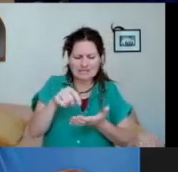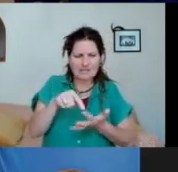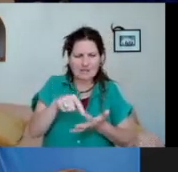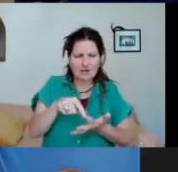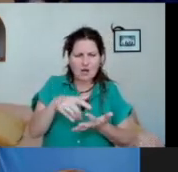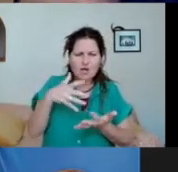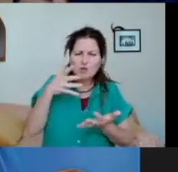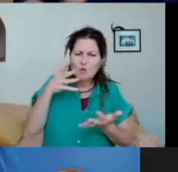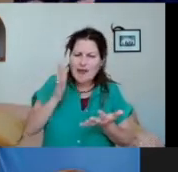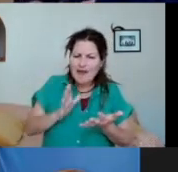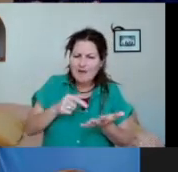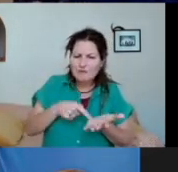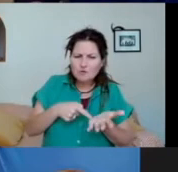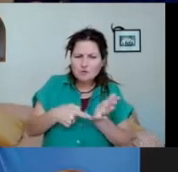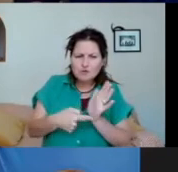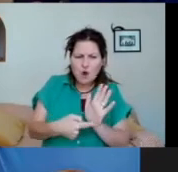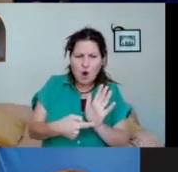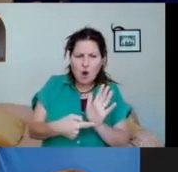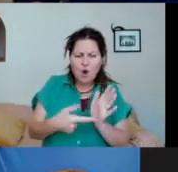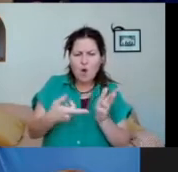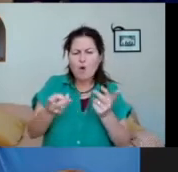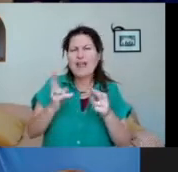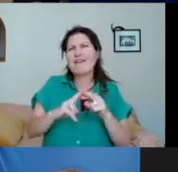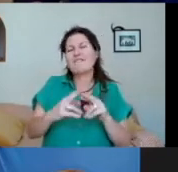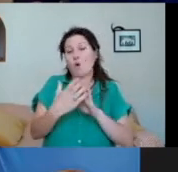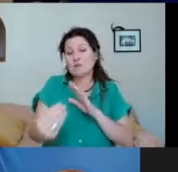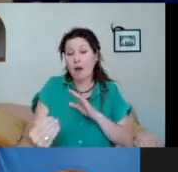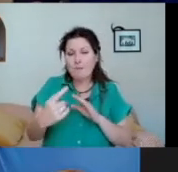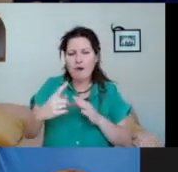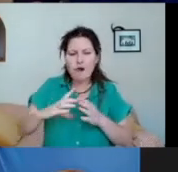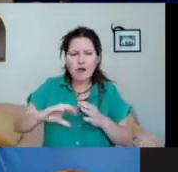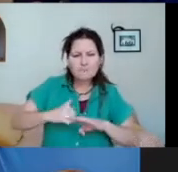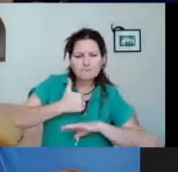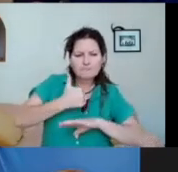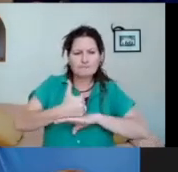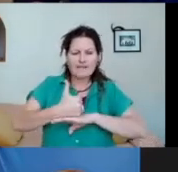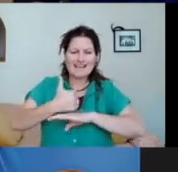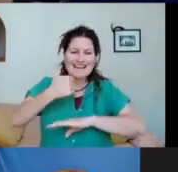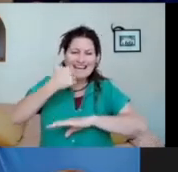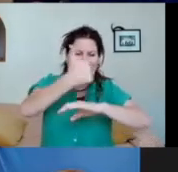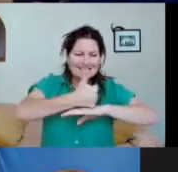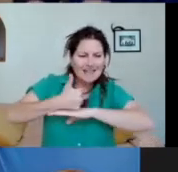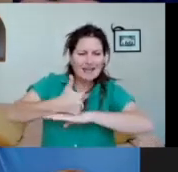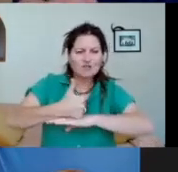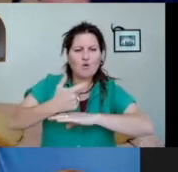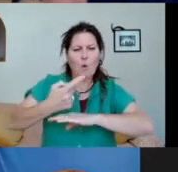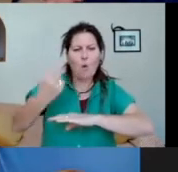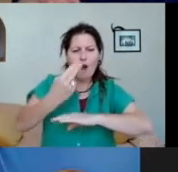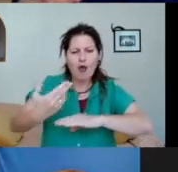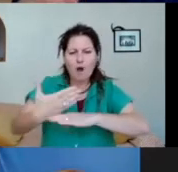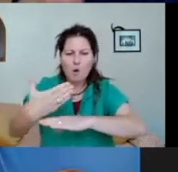you're putting up an installation or an artwork, would you need to show like the figures for,